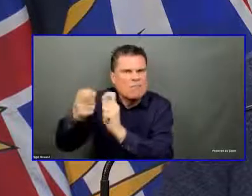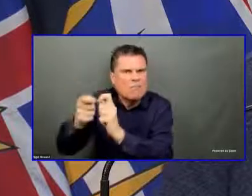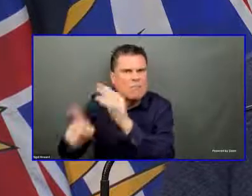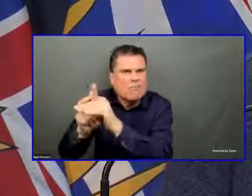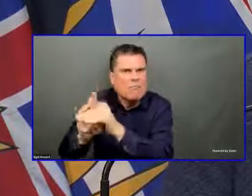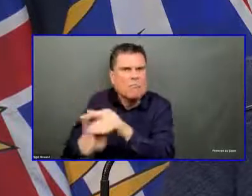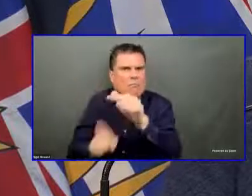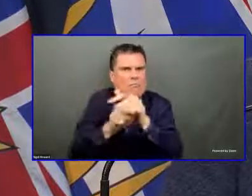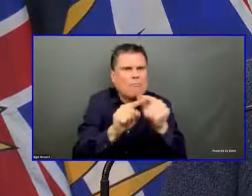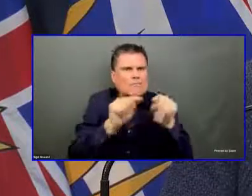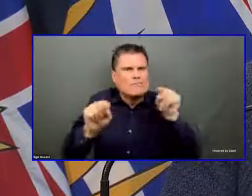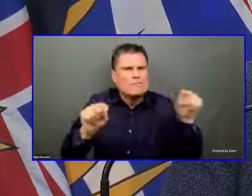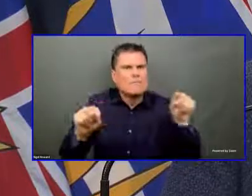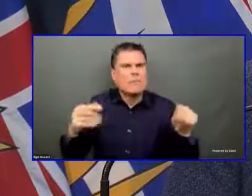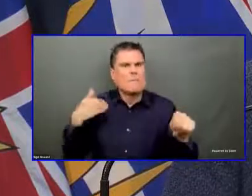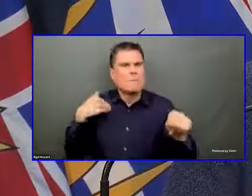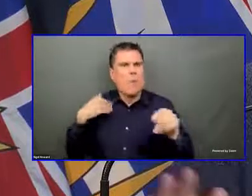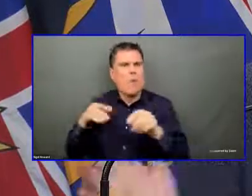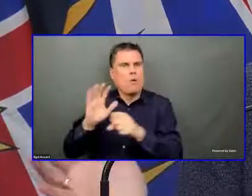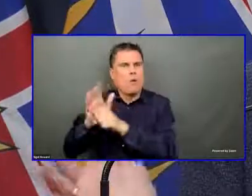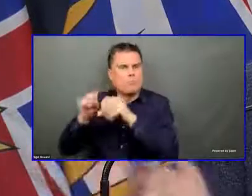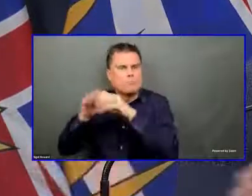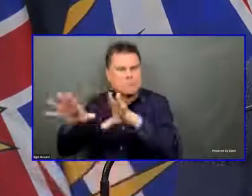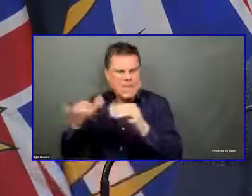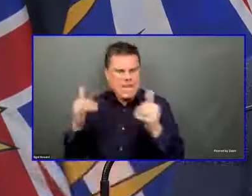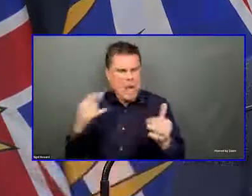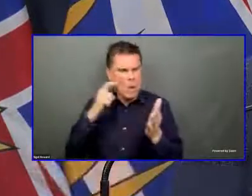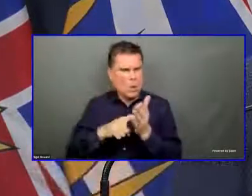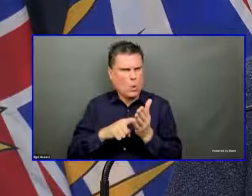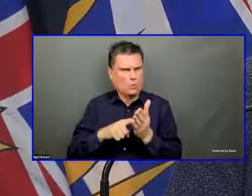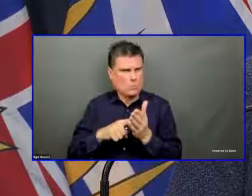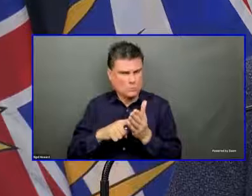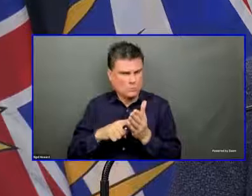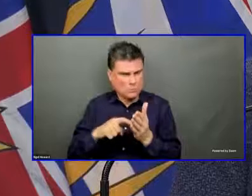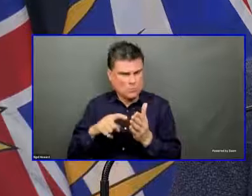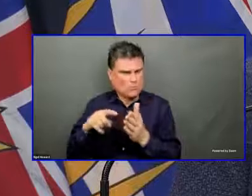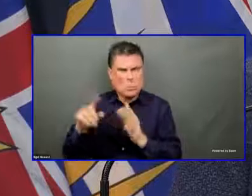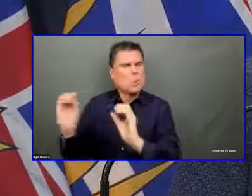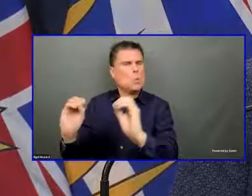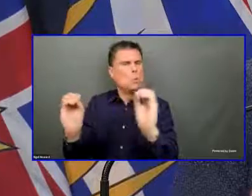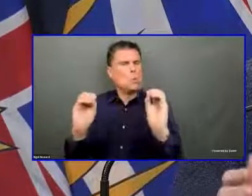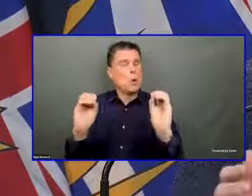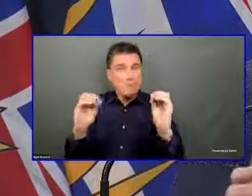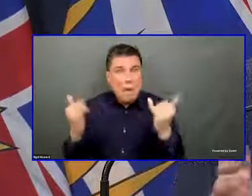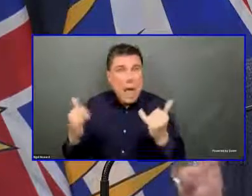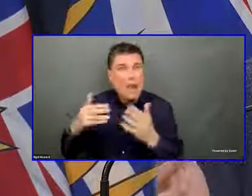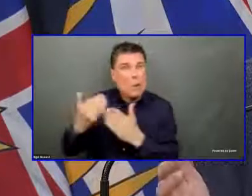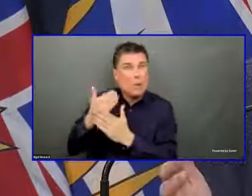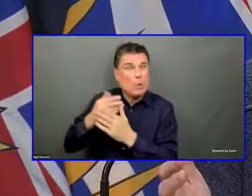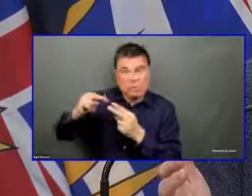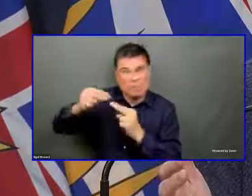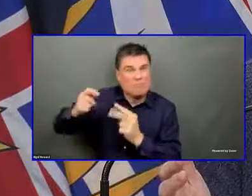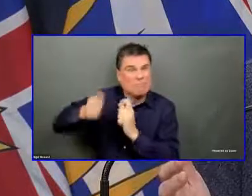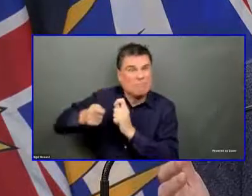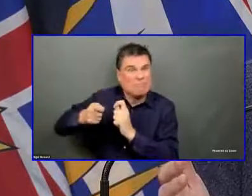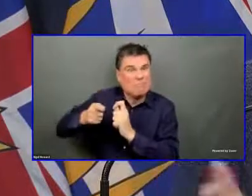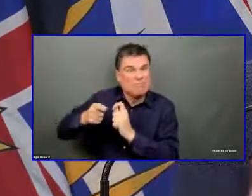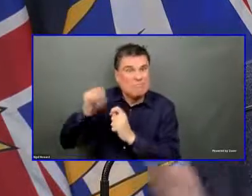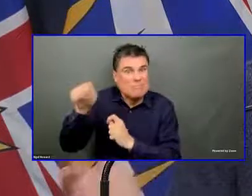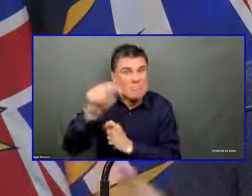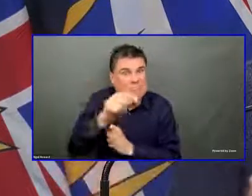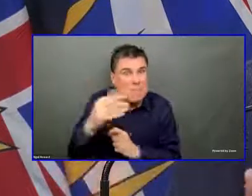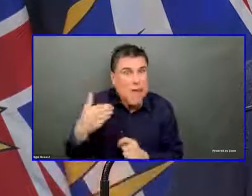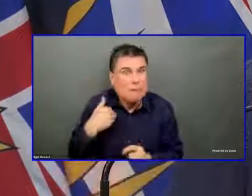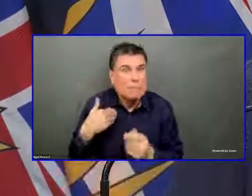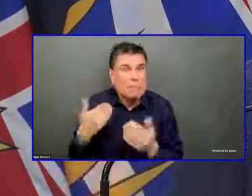have found is that, most of the exposure events that we're seeing in schools, all of the exposure events we're seeing in